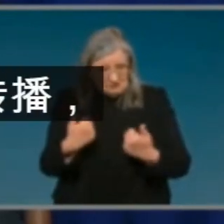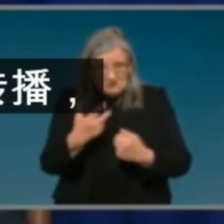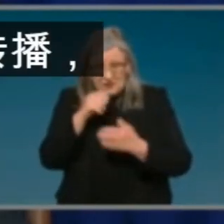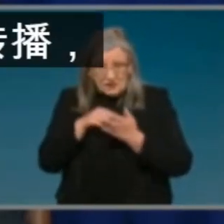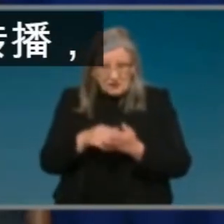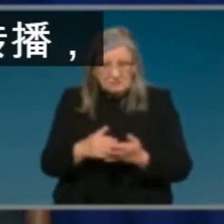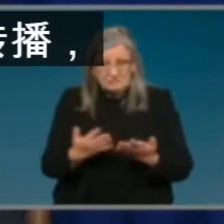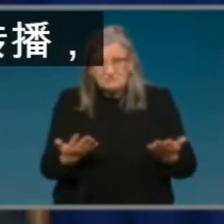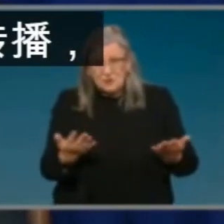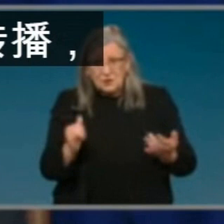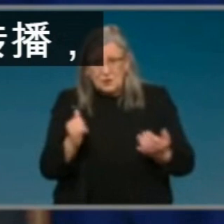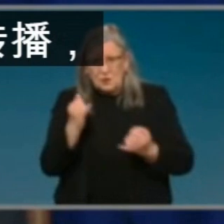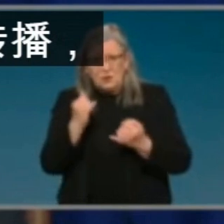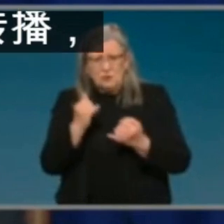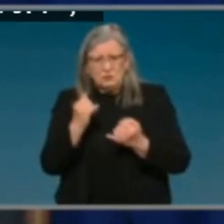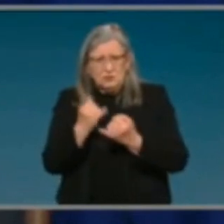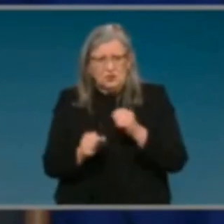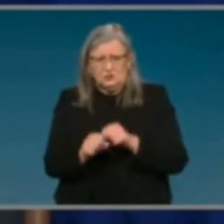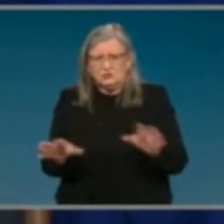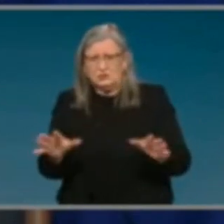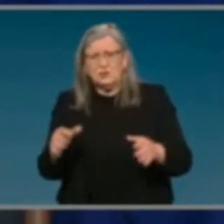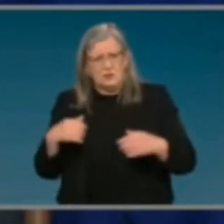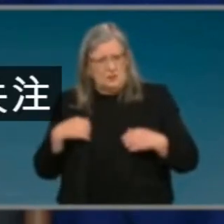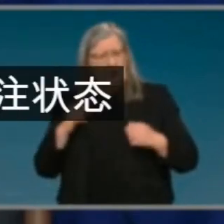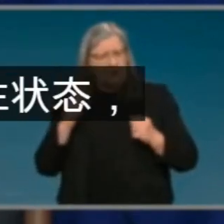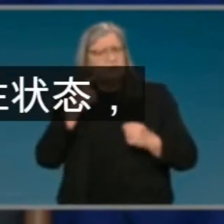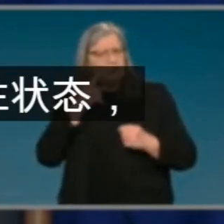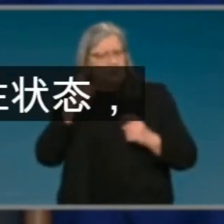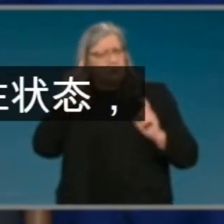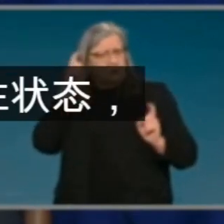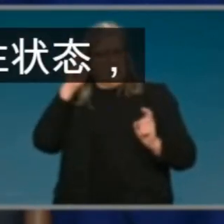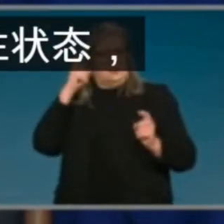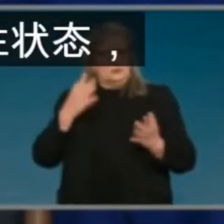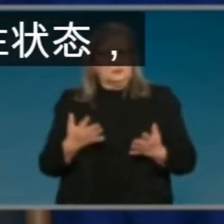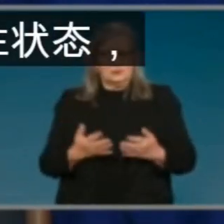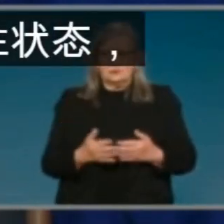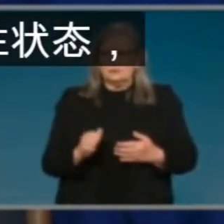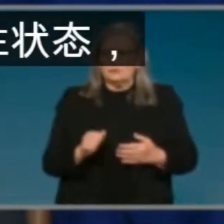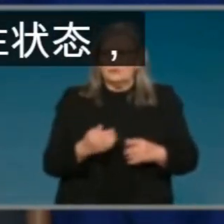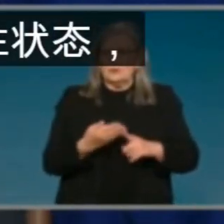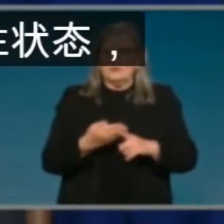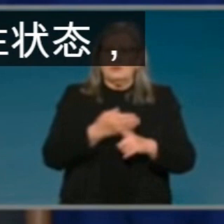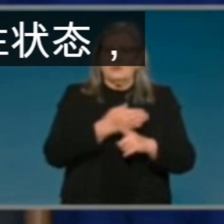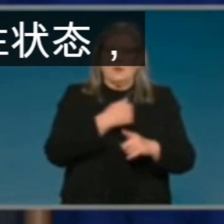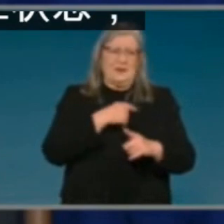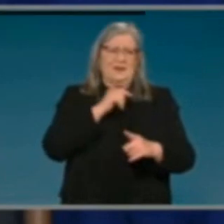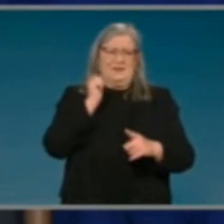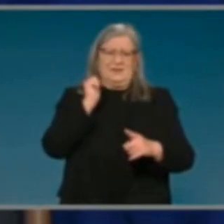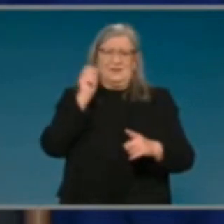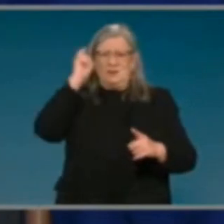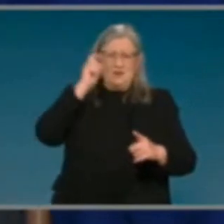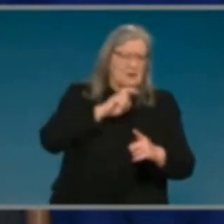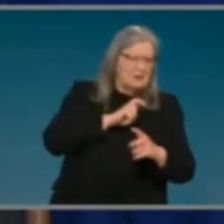transmission. Most of those, and some of those, have actually lost their concern status because with further information as it's